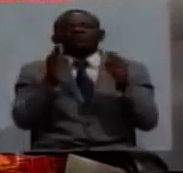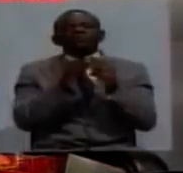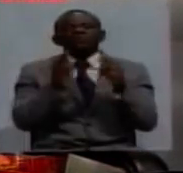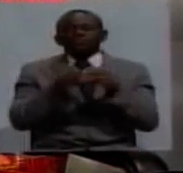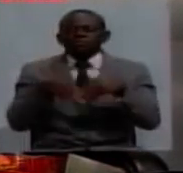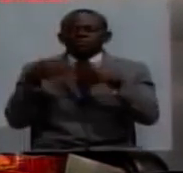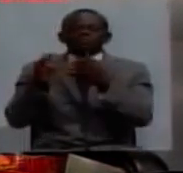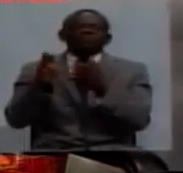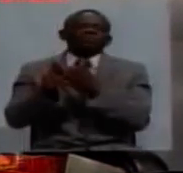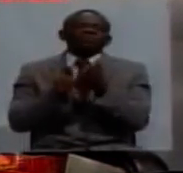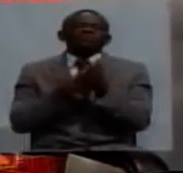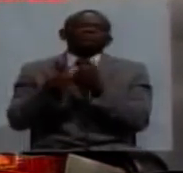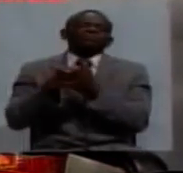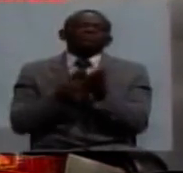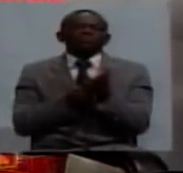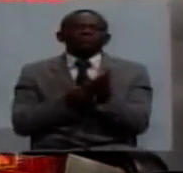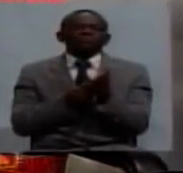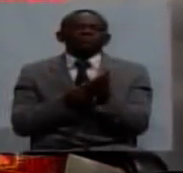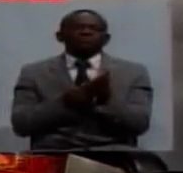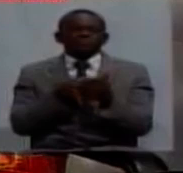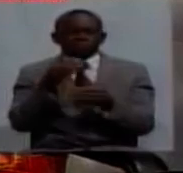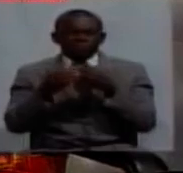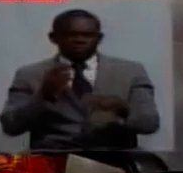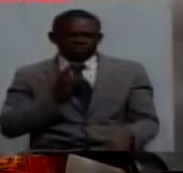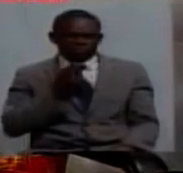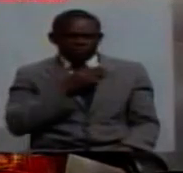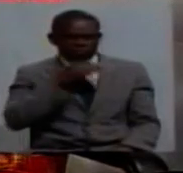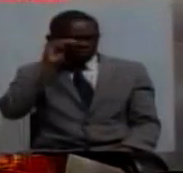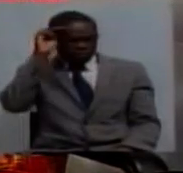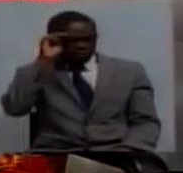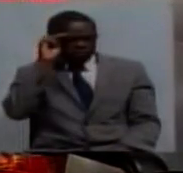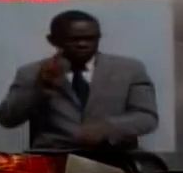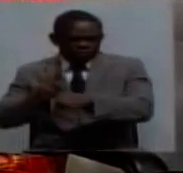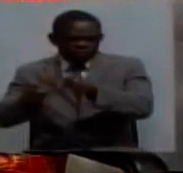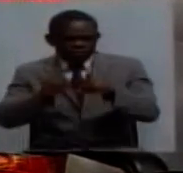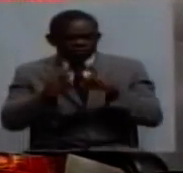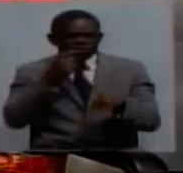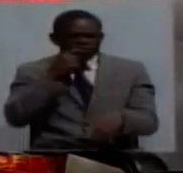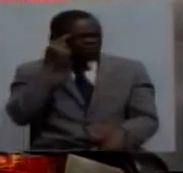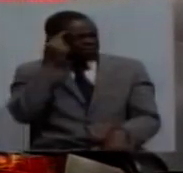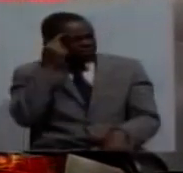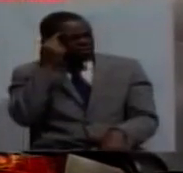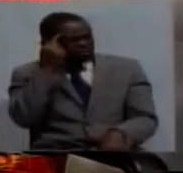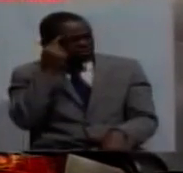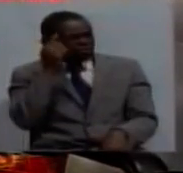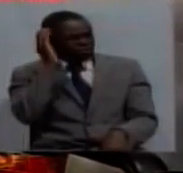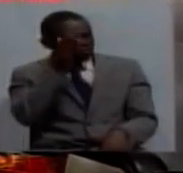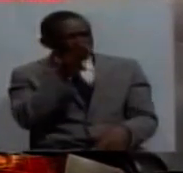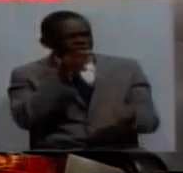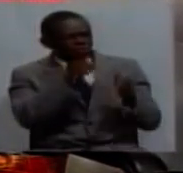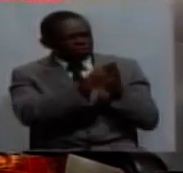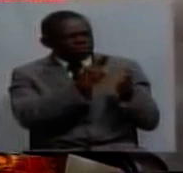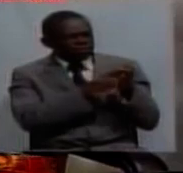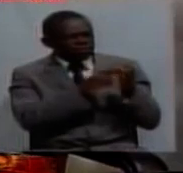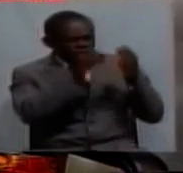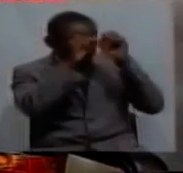to actually say, what are we doing with reporting? Because you'd ask ministries, whether it's cabinet asking, whether it's